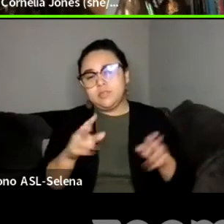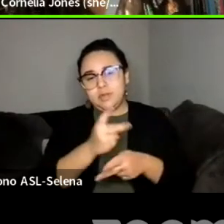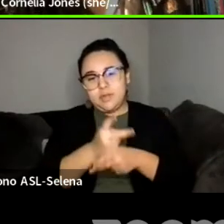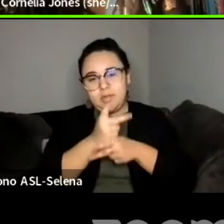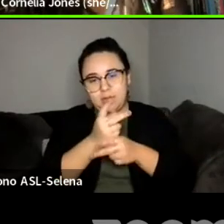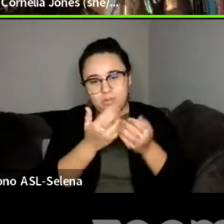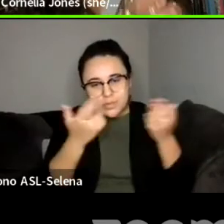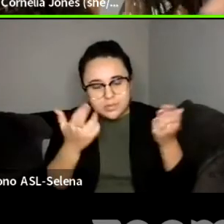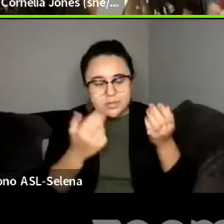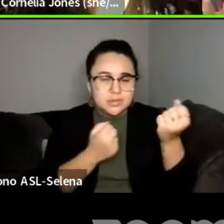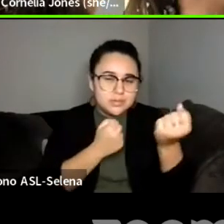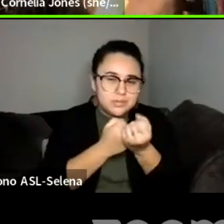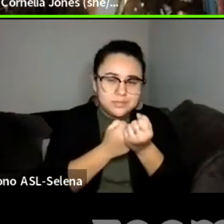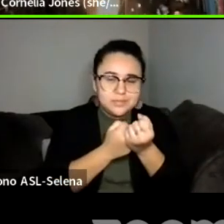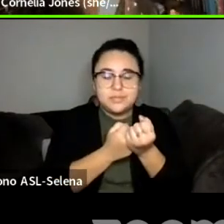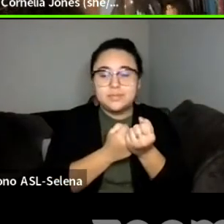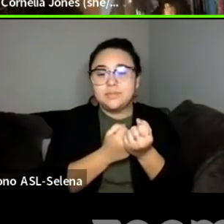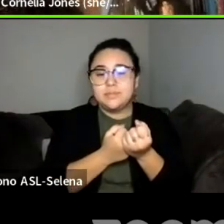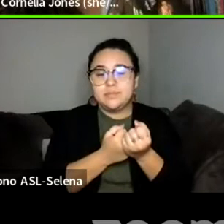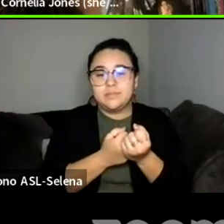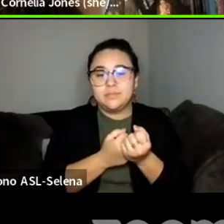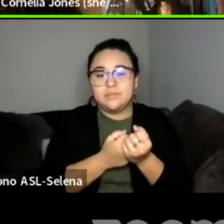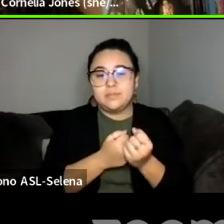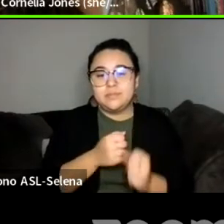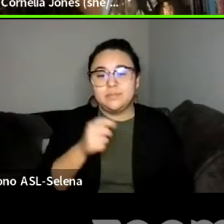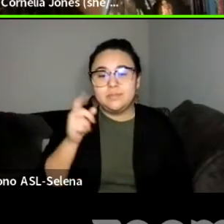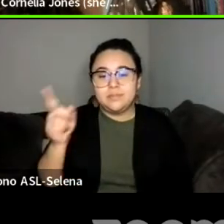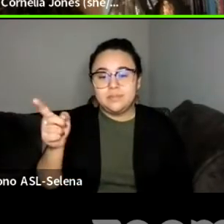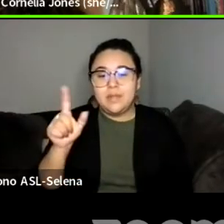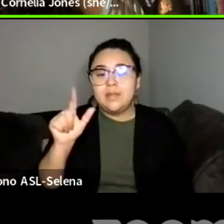support. As Lanisha's, you know,